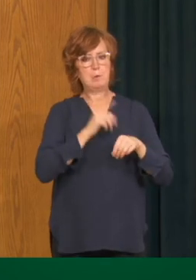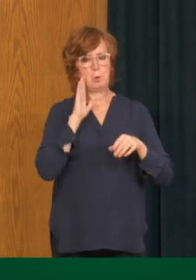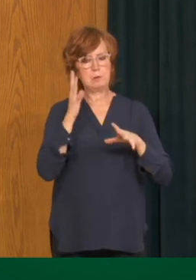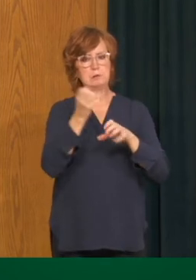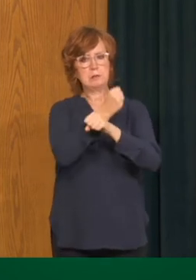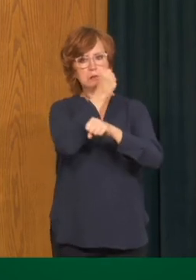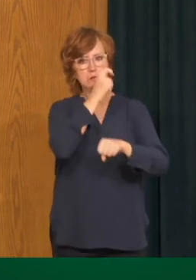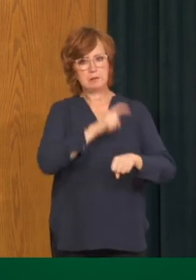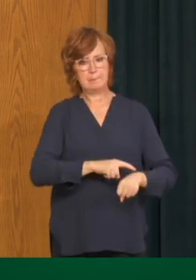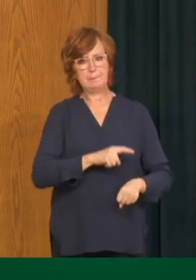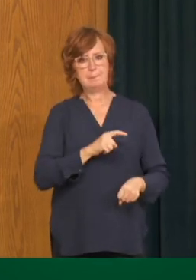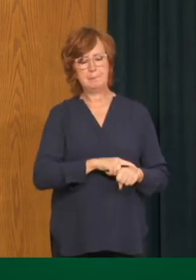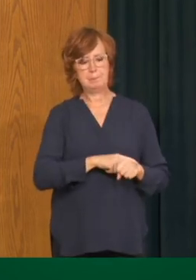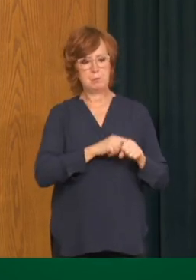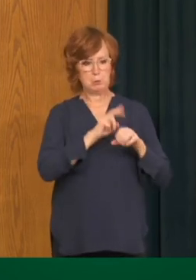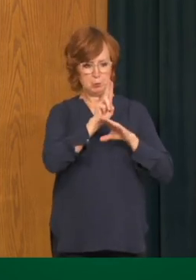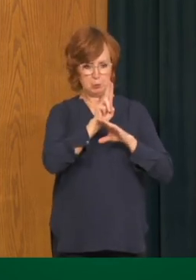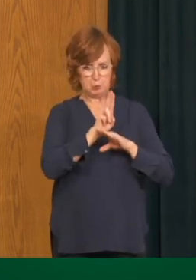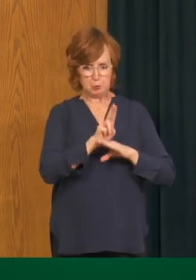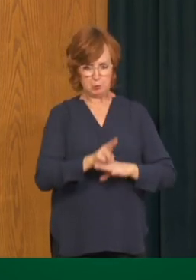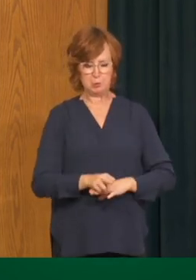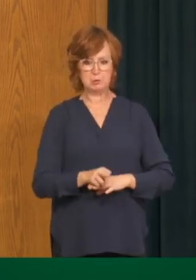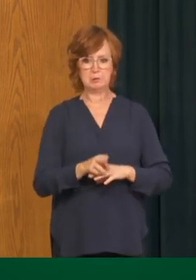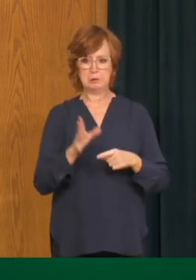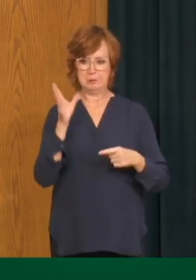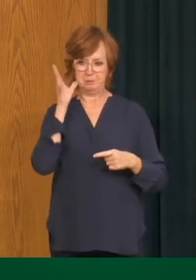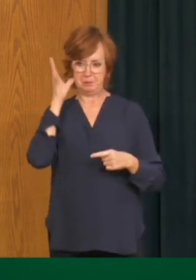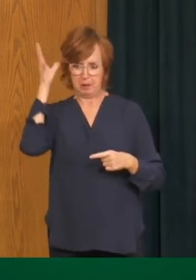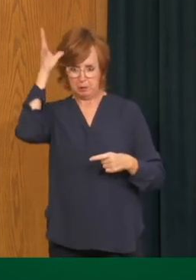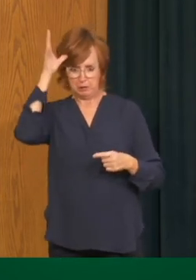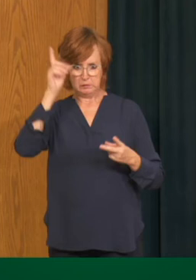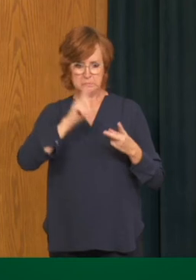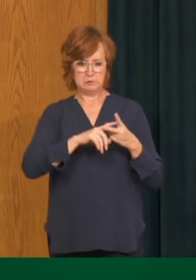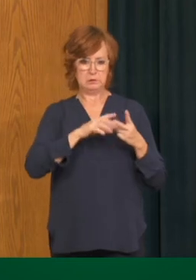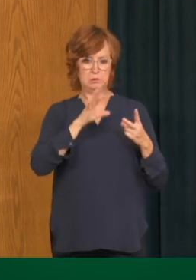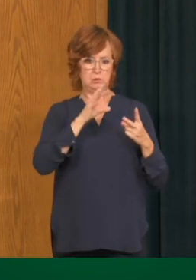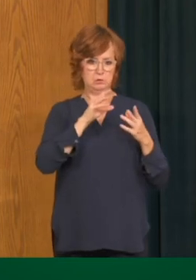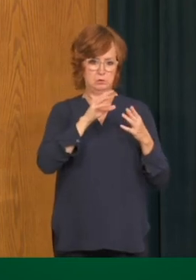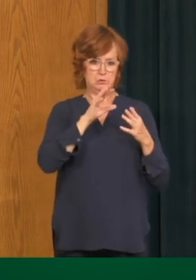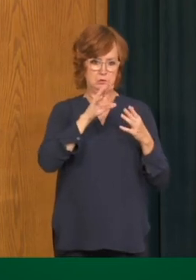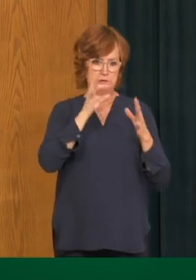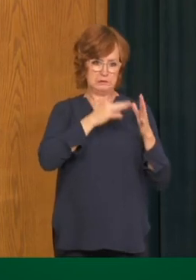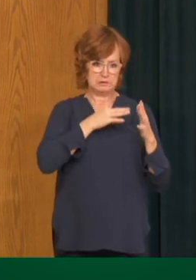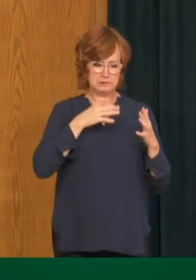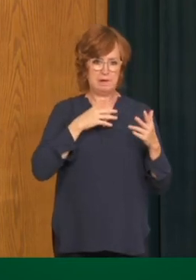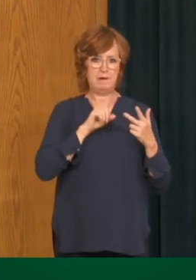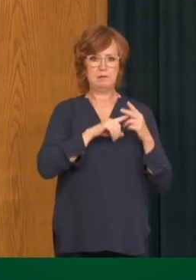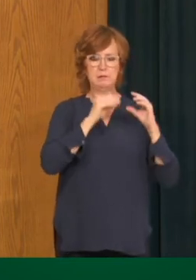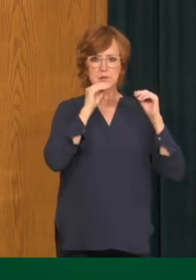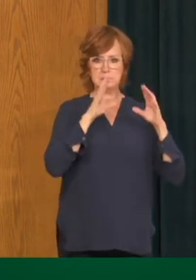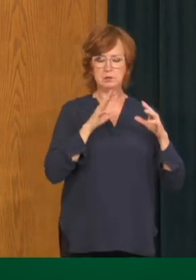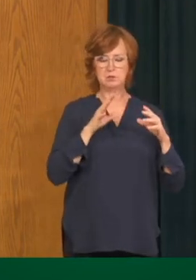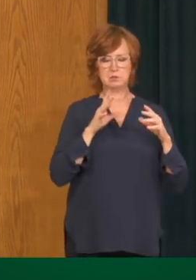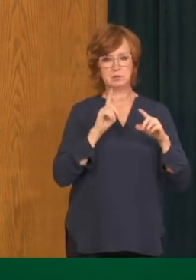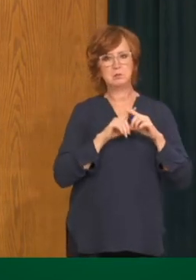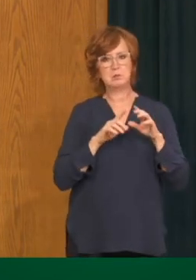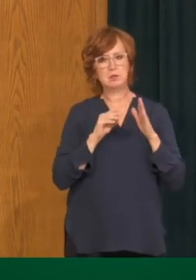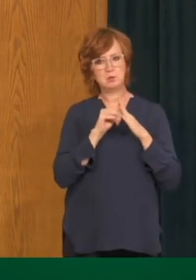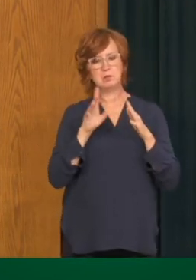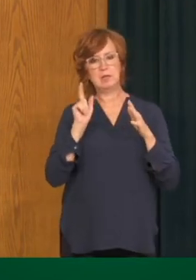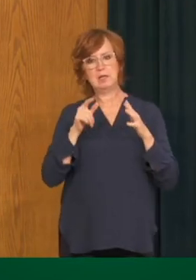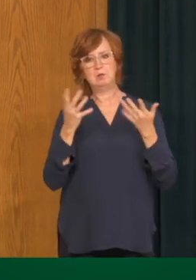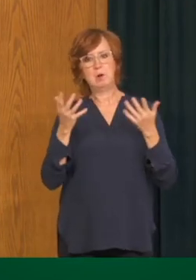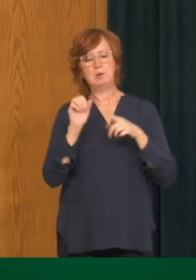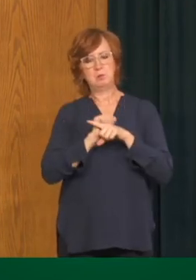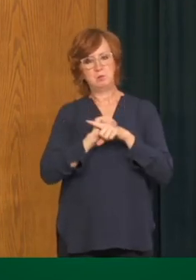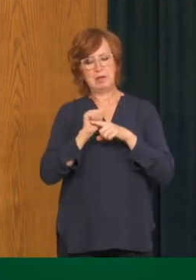as staff. And we need to practice on those things even before school starts, how to wear a mask, hand hygiene,